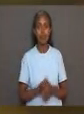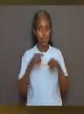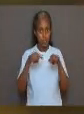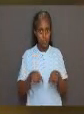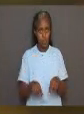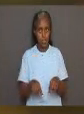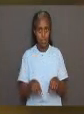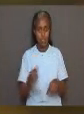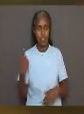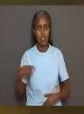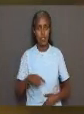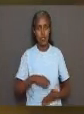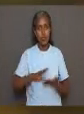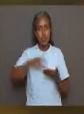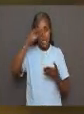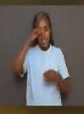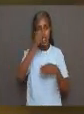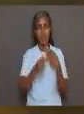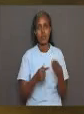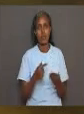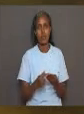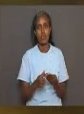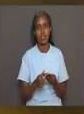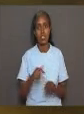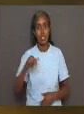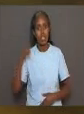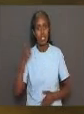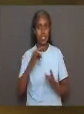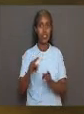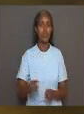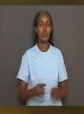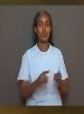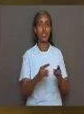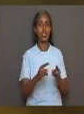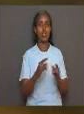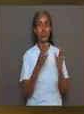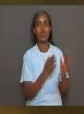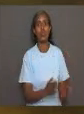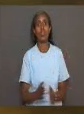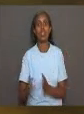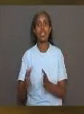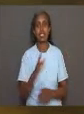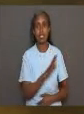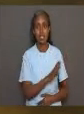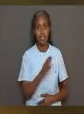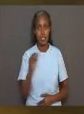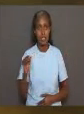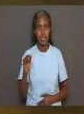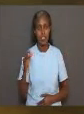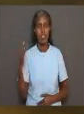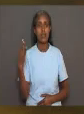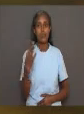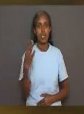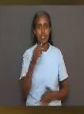Today, we will learn about other ways to organize and